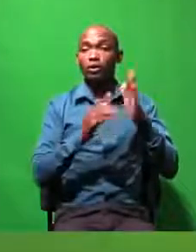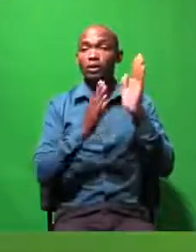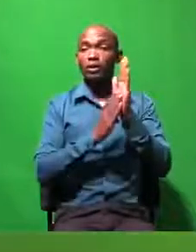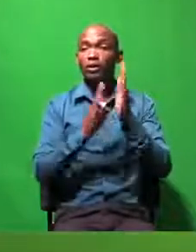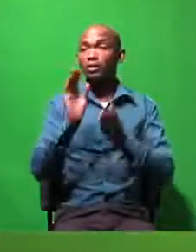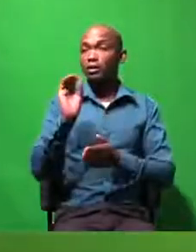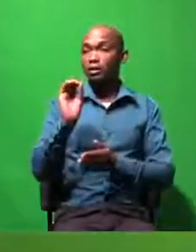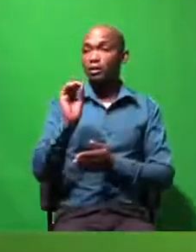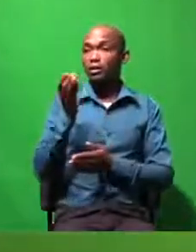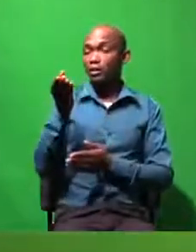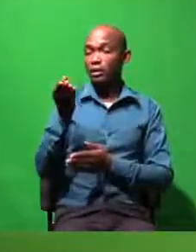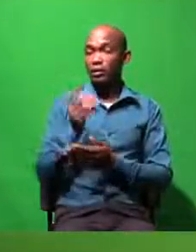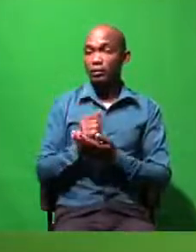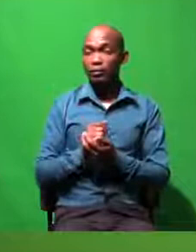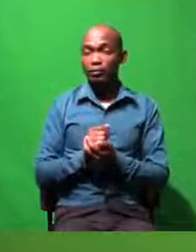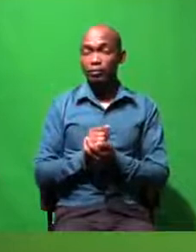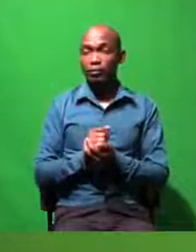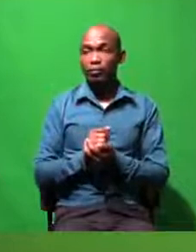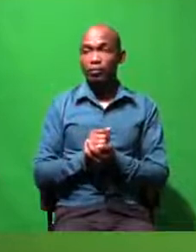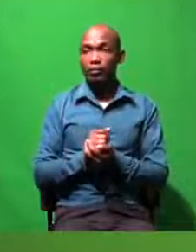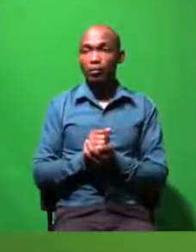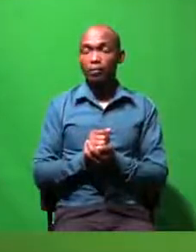It's this symbol.